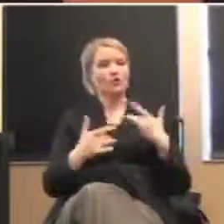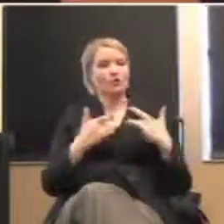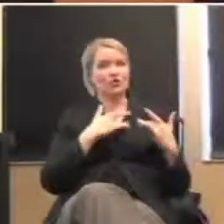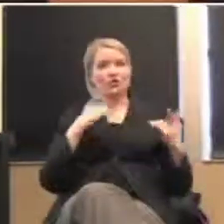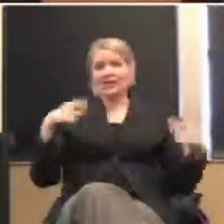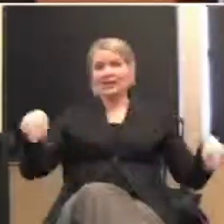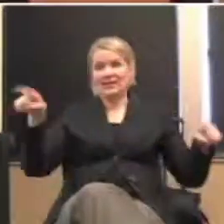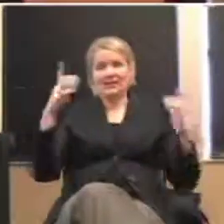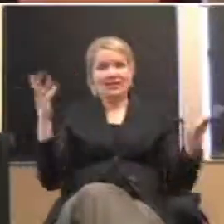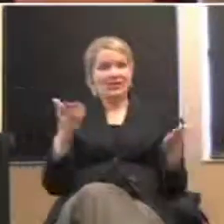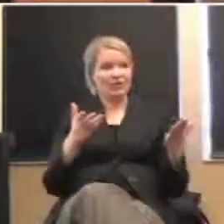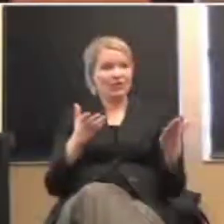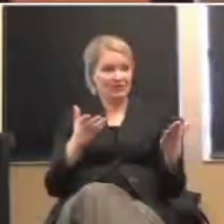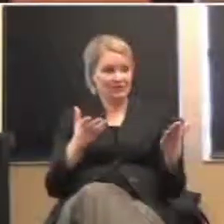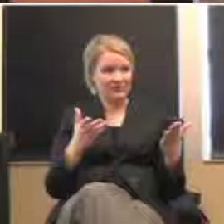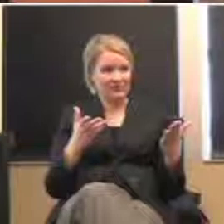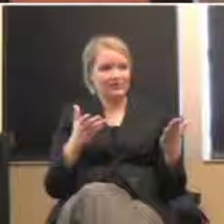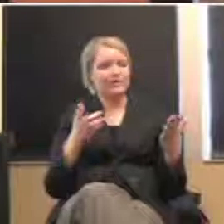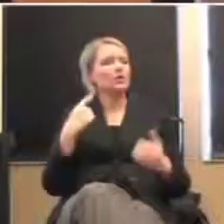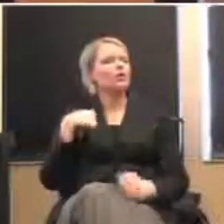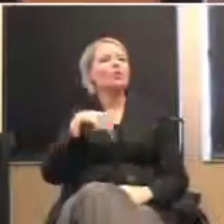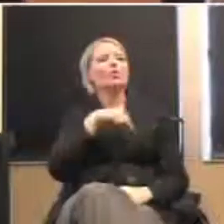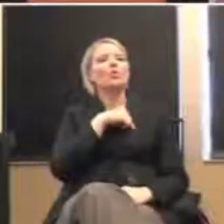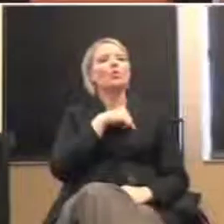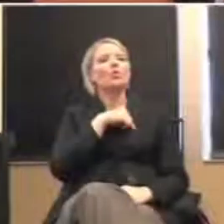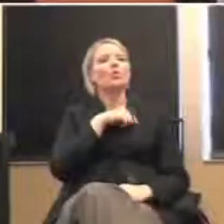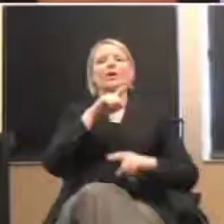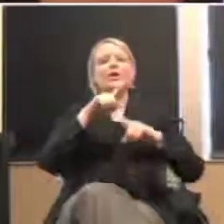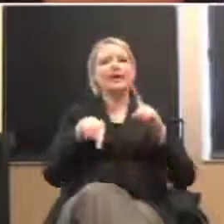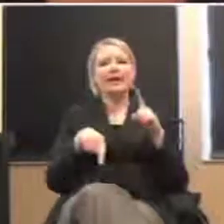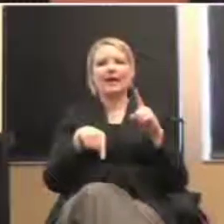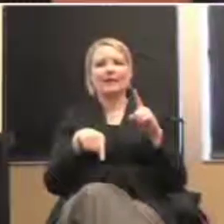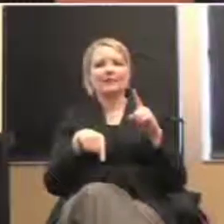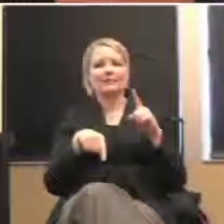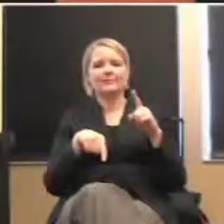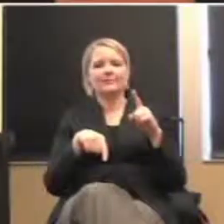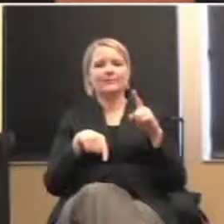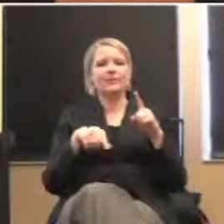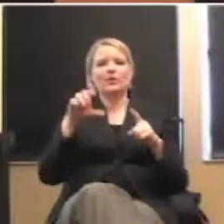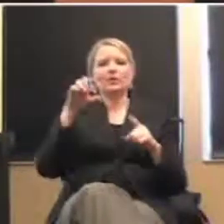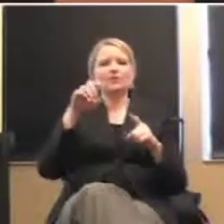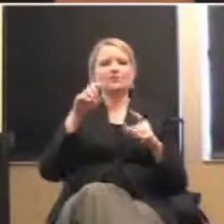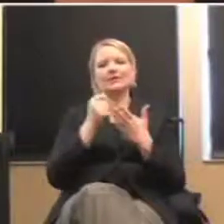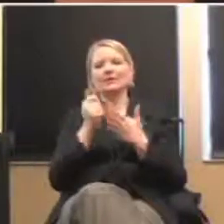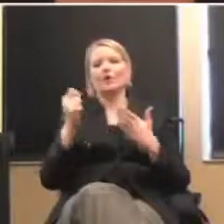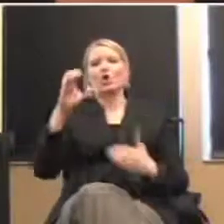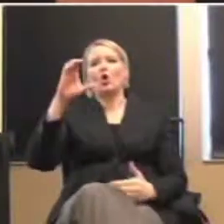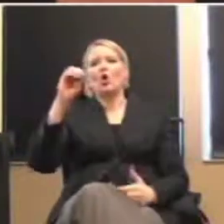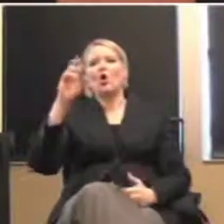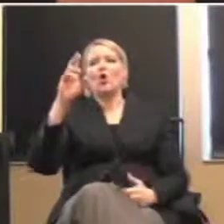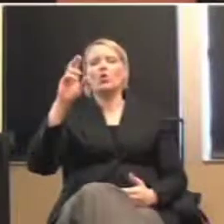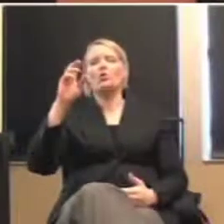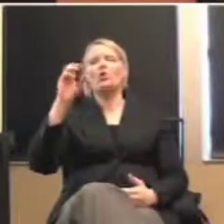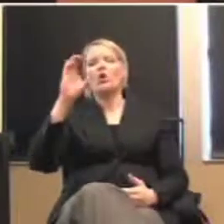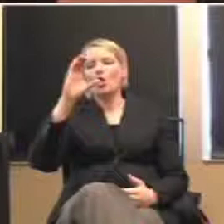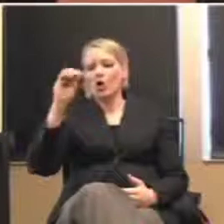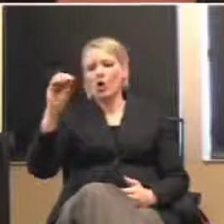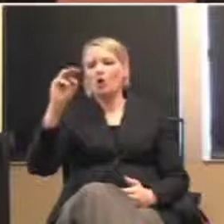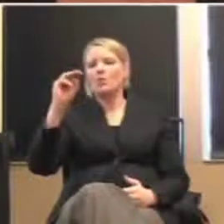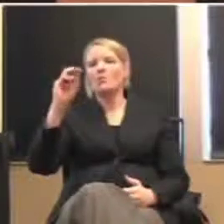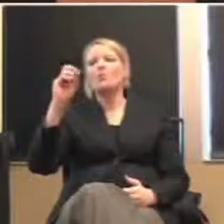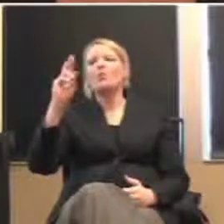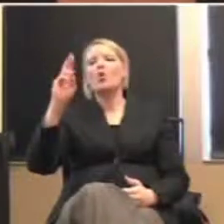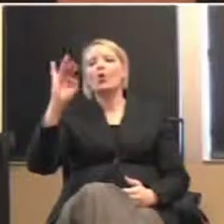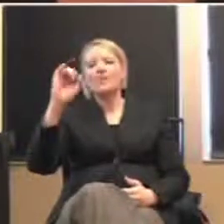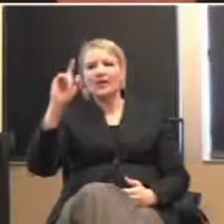room is that we can't tease out comorbid disorders, right? They're